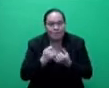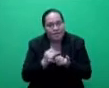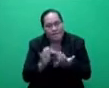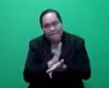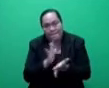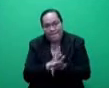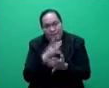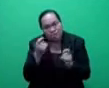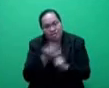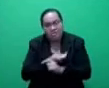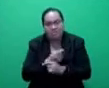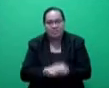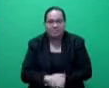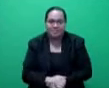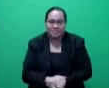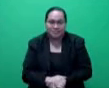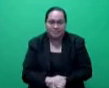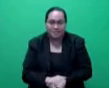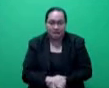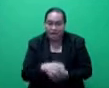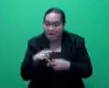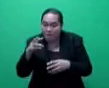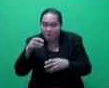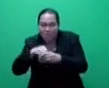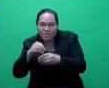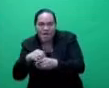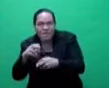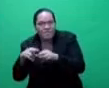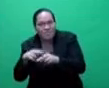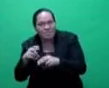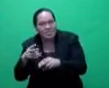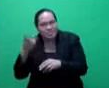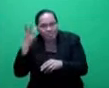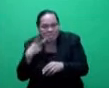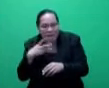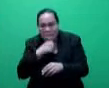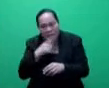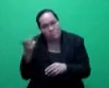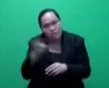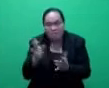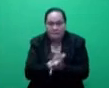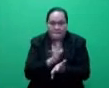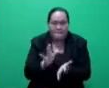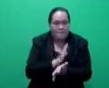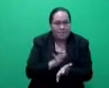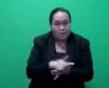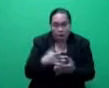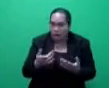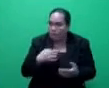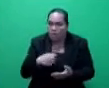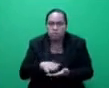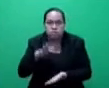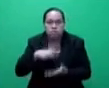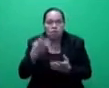businessmen and businesswomen. There's also a significant increase in the number of new businesses